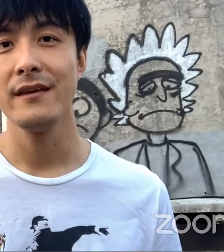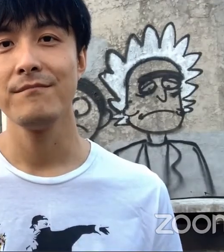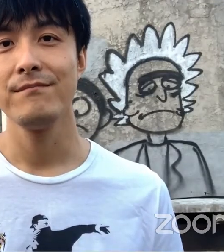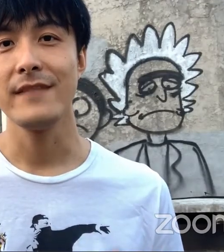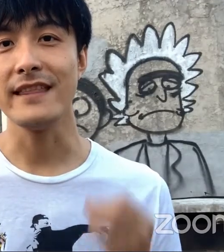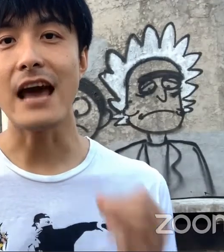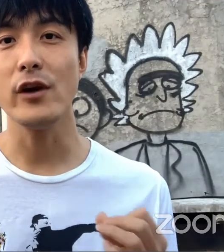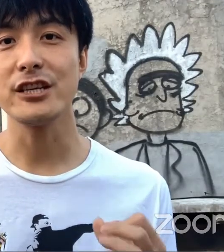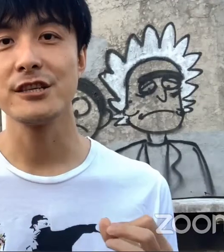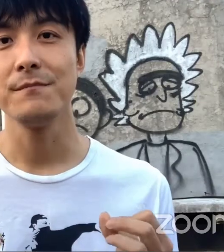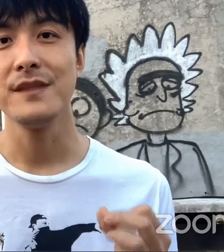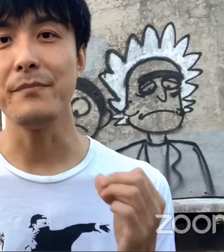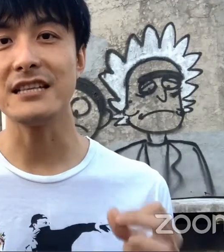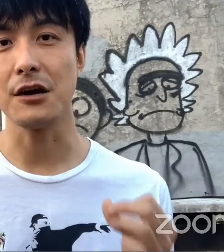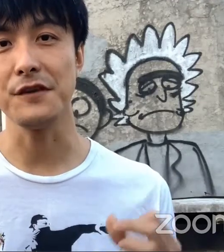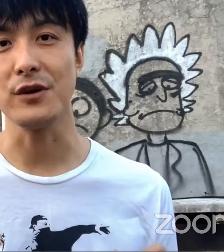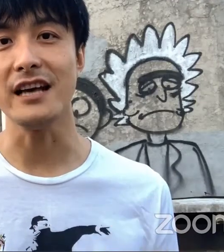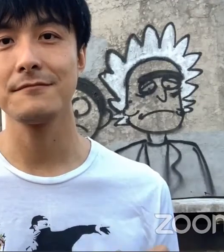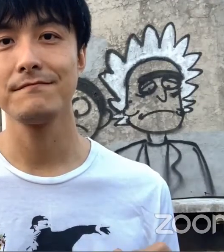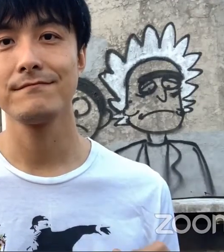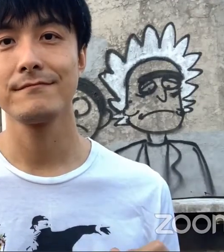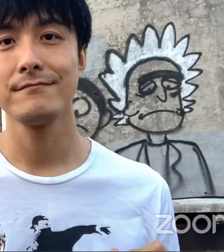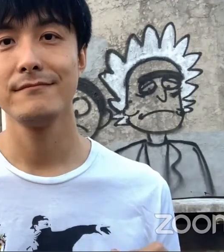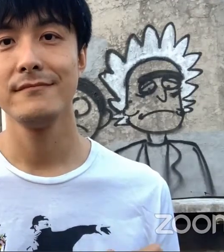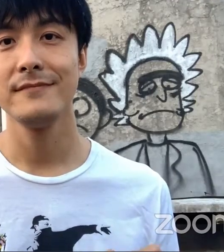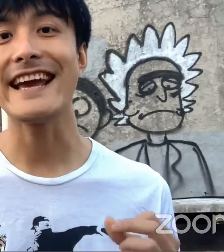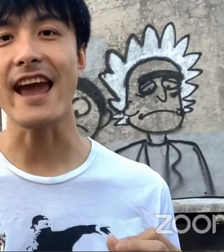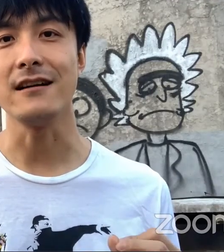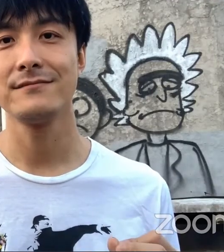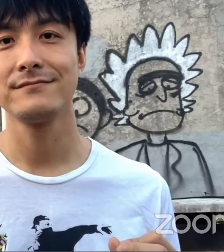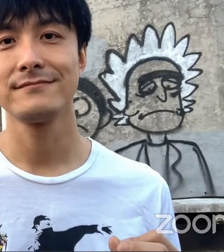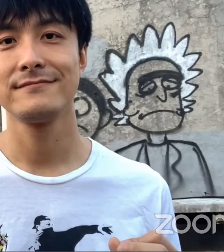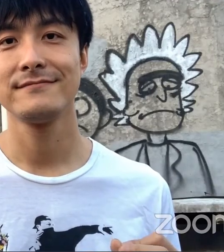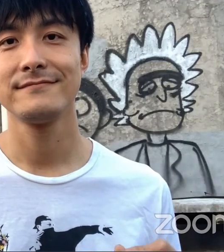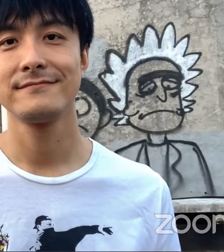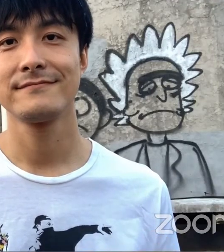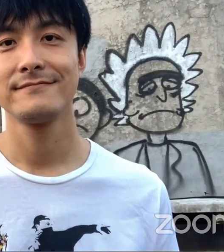And I wish the best of you guys. Take care.